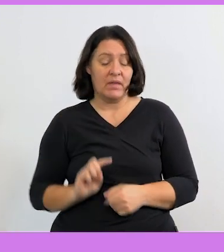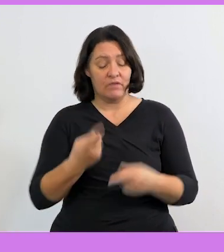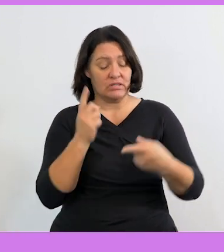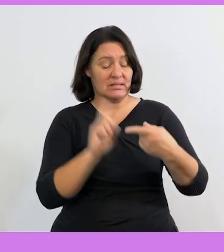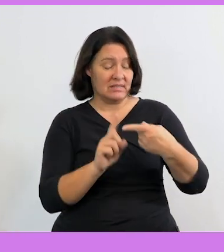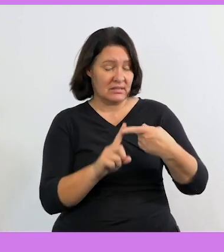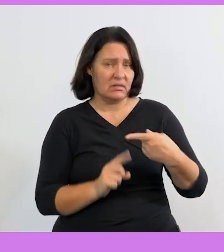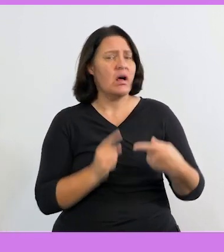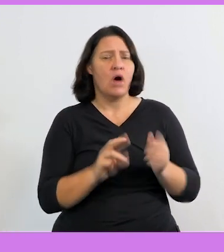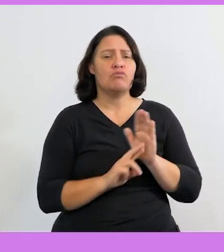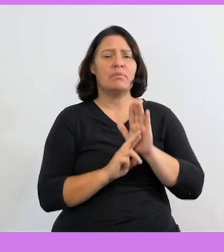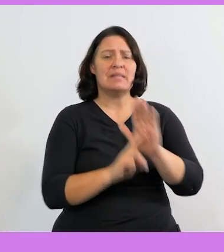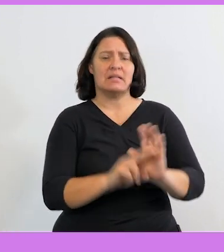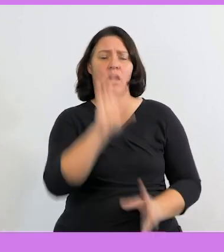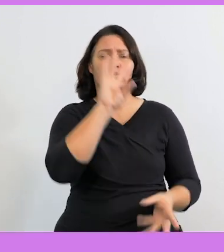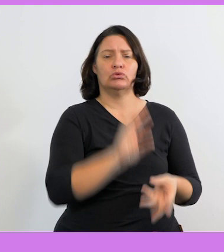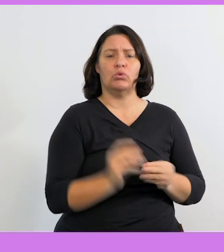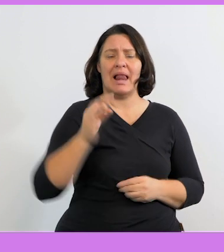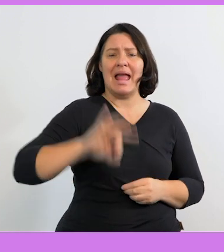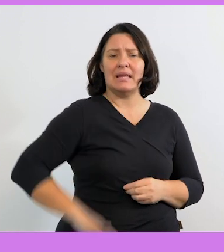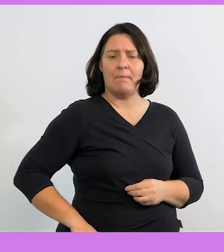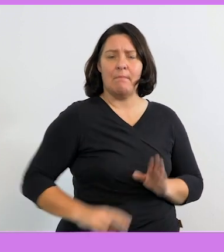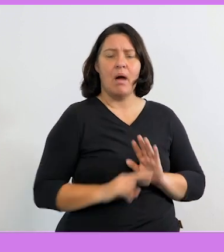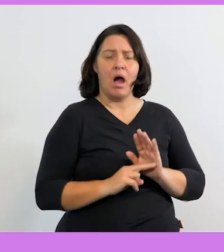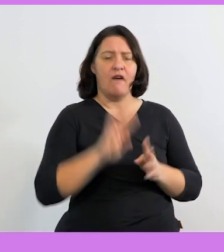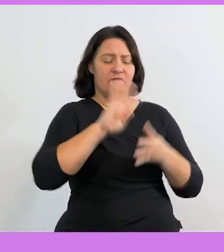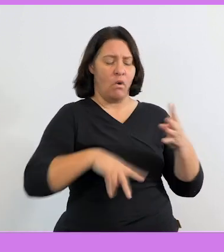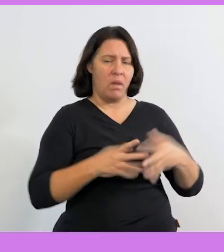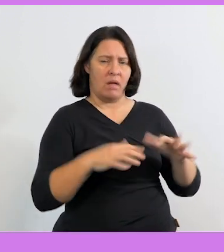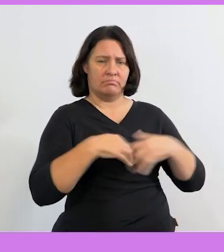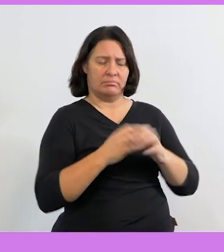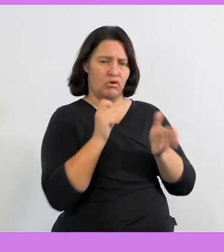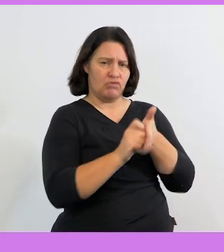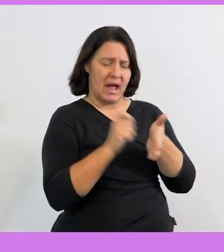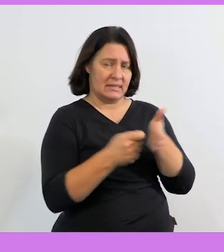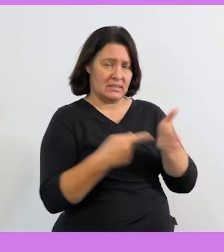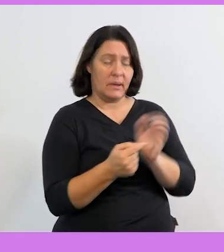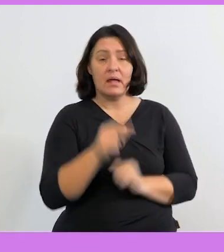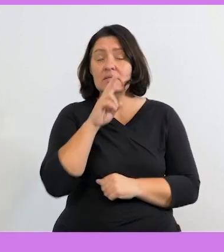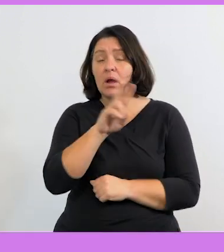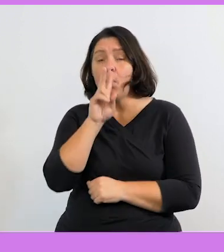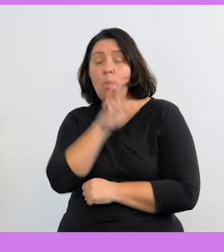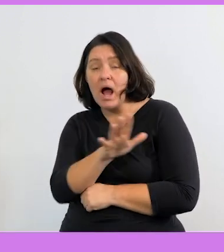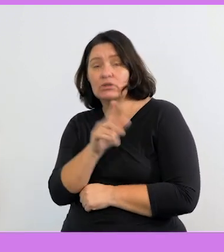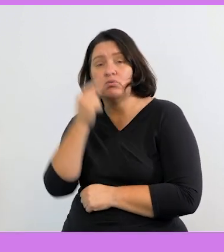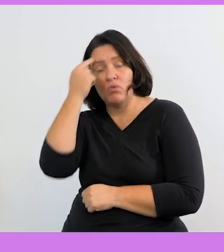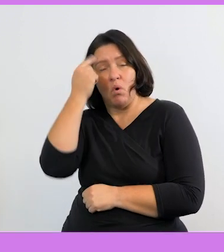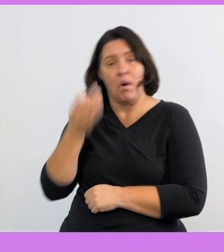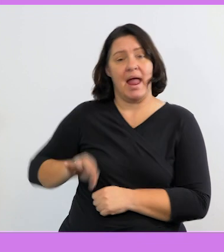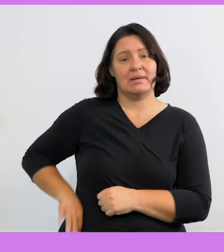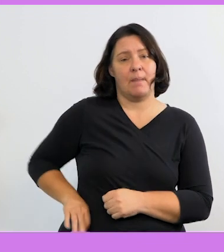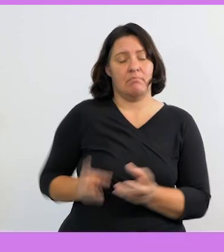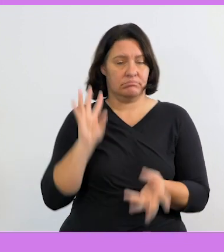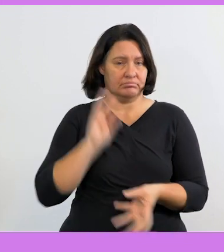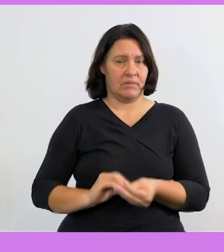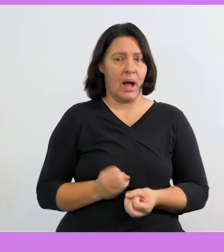formula to represent Luke's total income. All right, so remember, if I look at this, we want to know the total